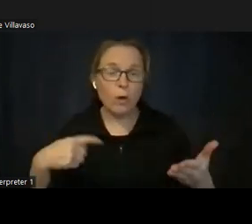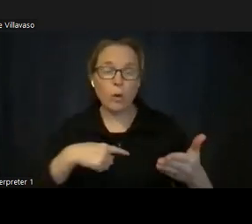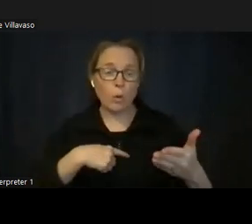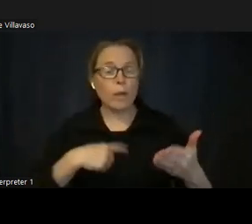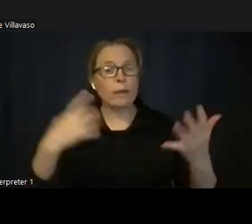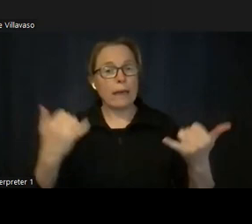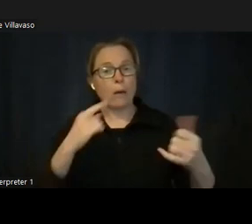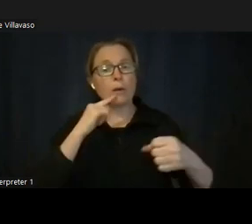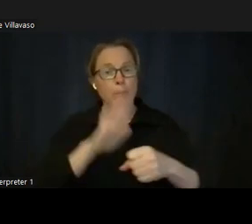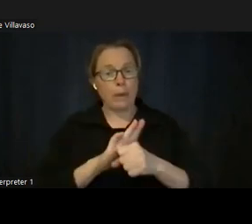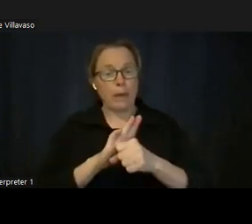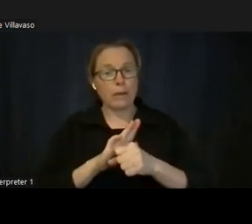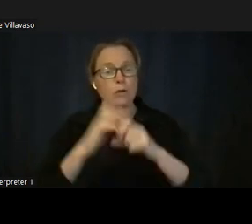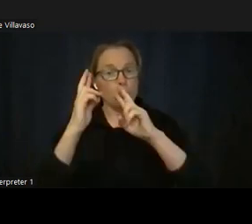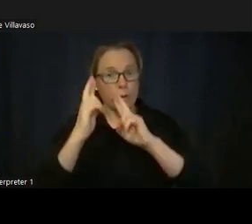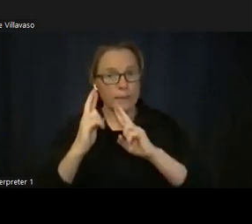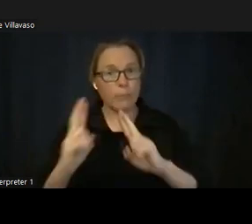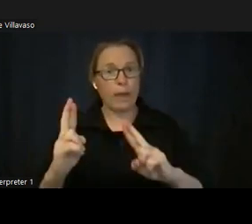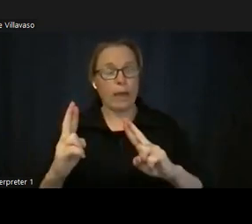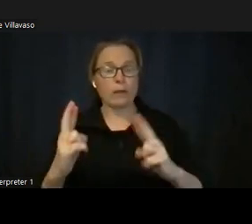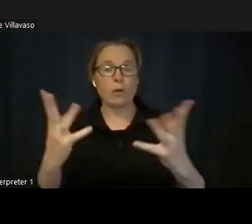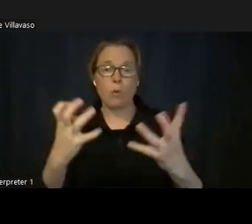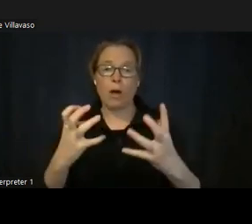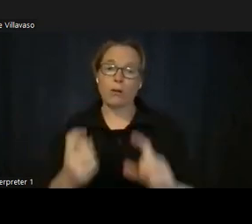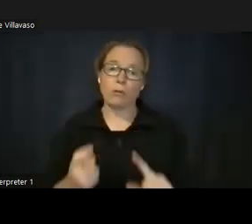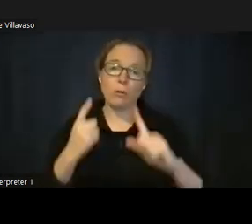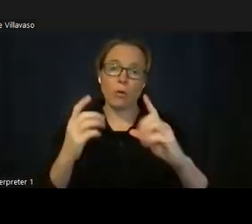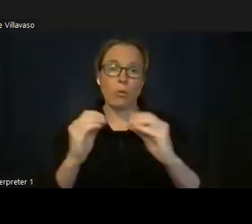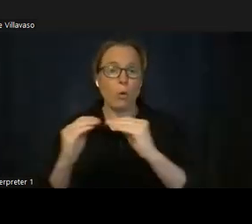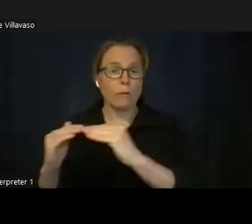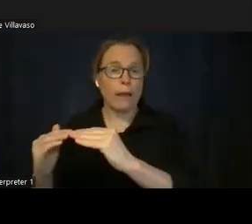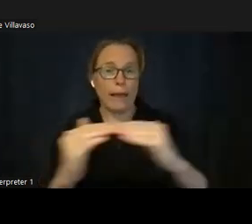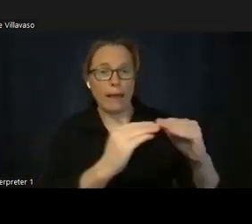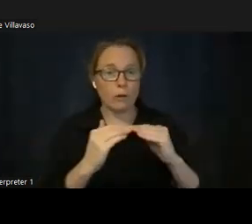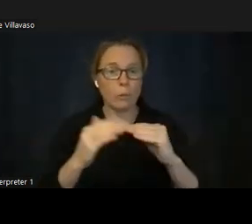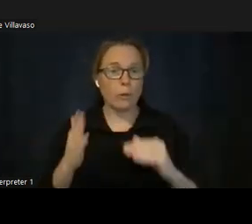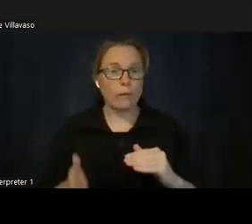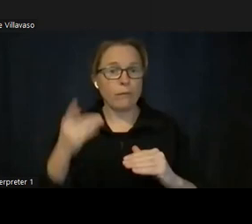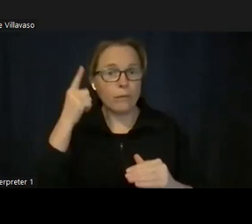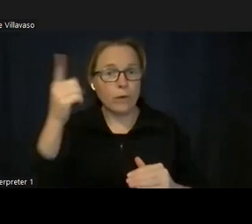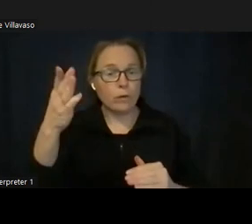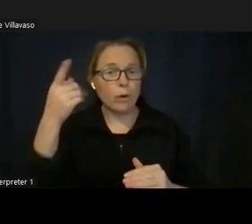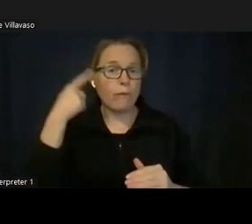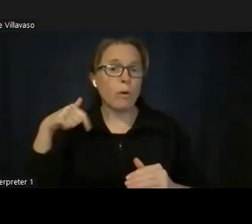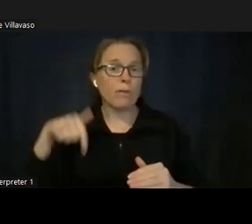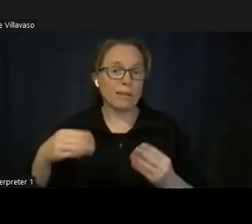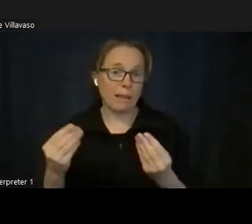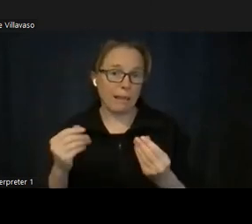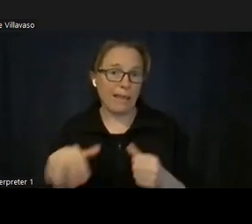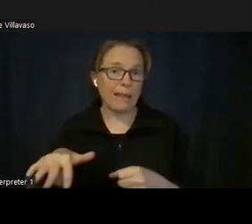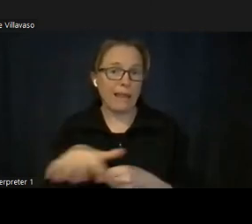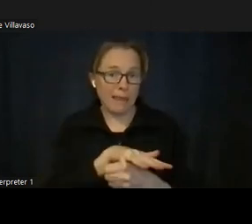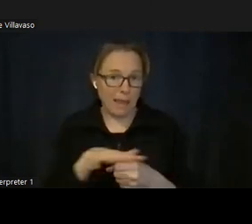and learning from the past and working towards a more equitable and sustainable future for the Lower Willamette River. We commit to